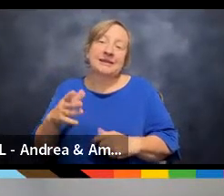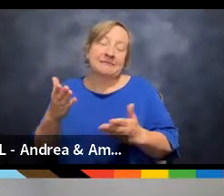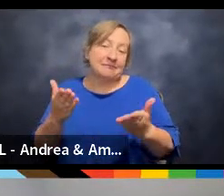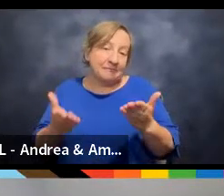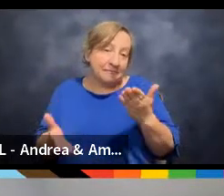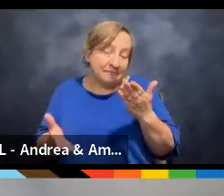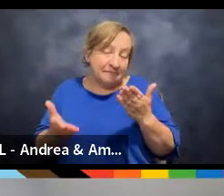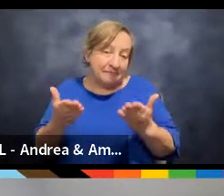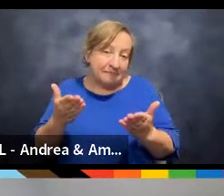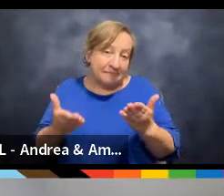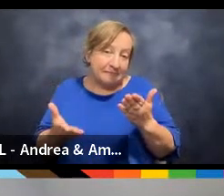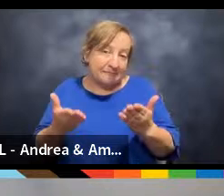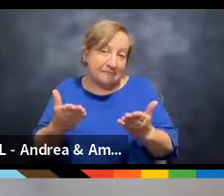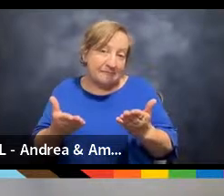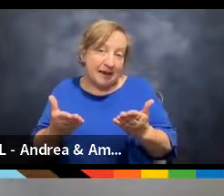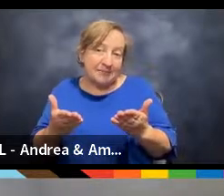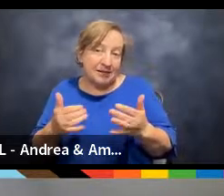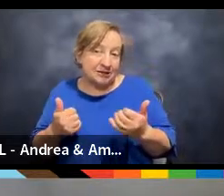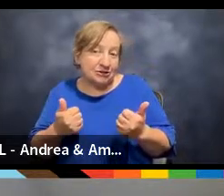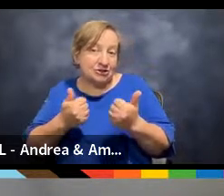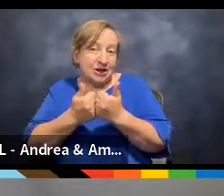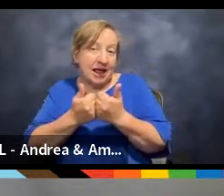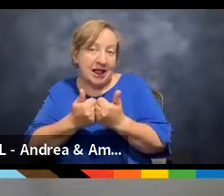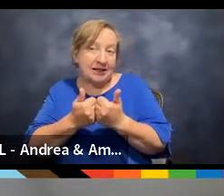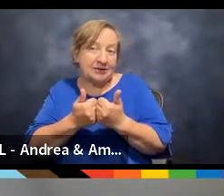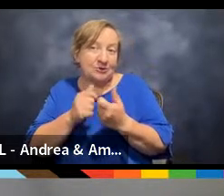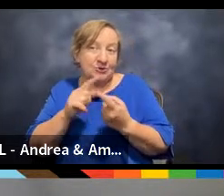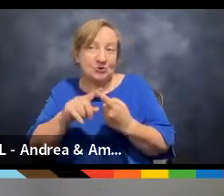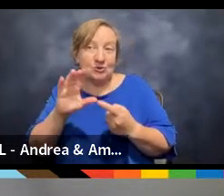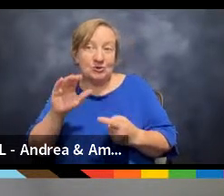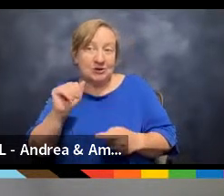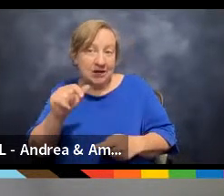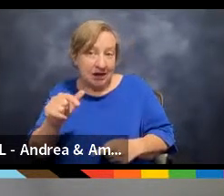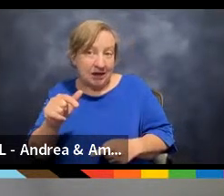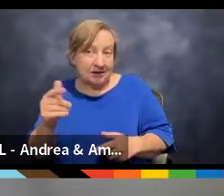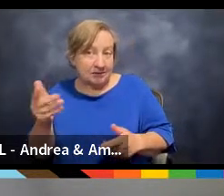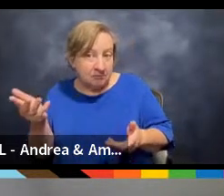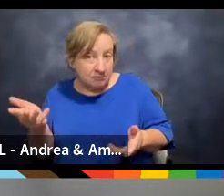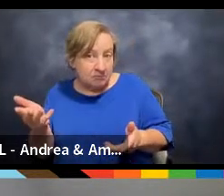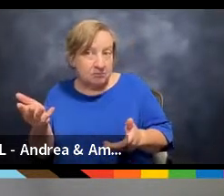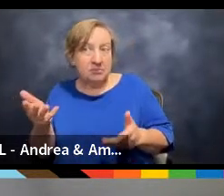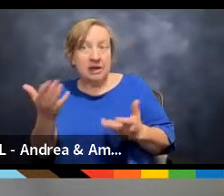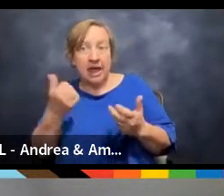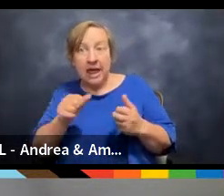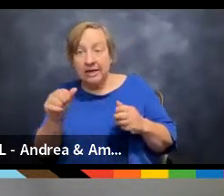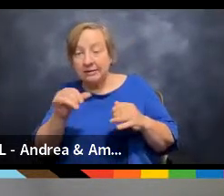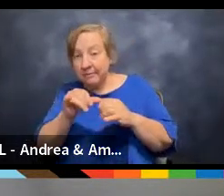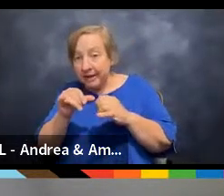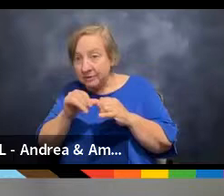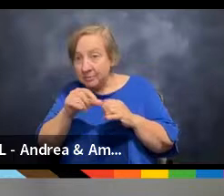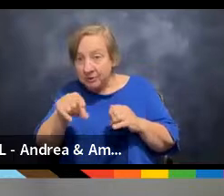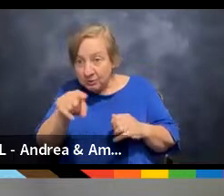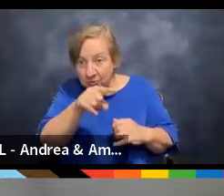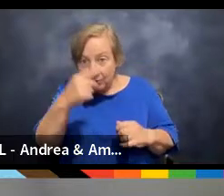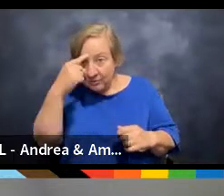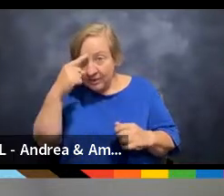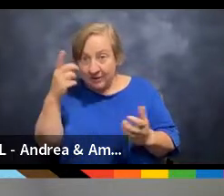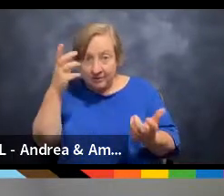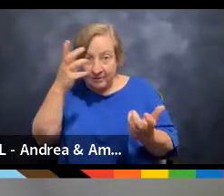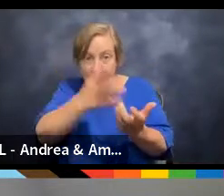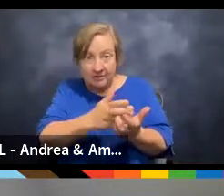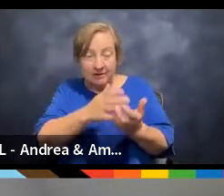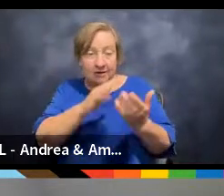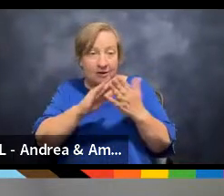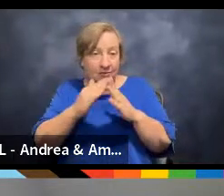there's also a challenge back out to the CAG in terms of, are there metrics that you think that align with those